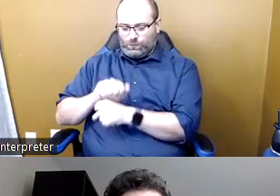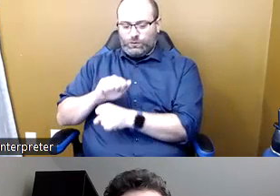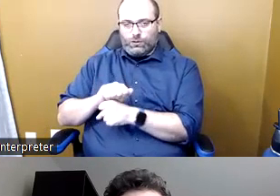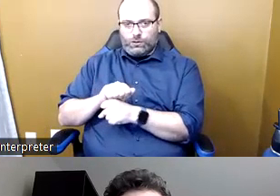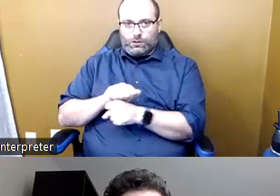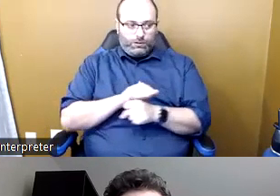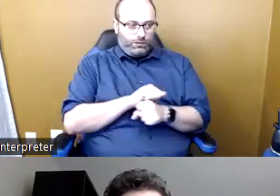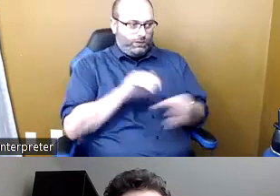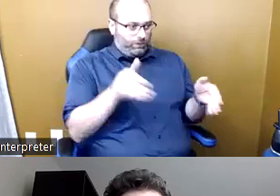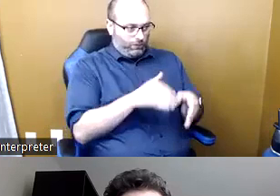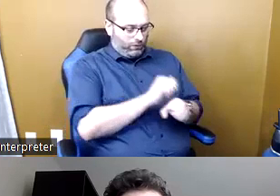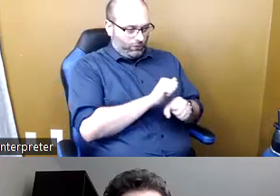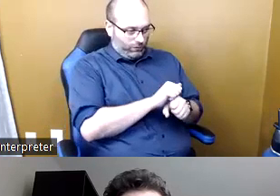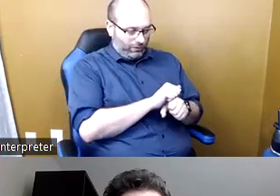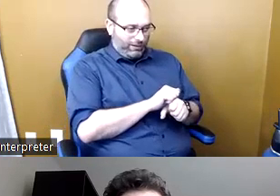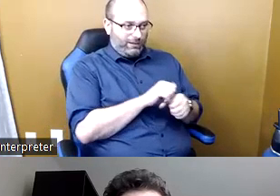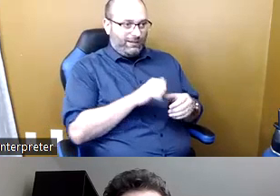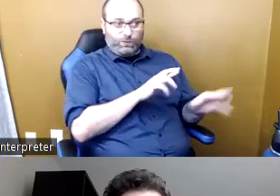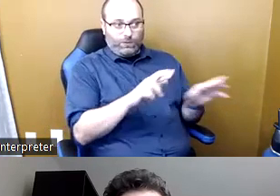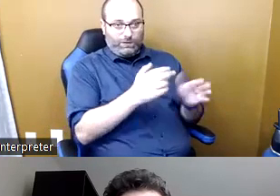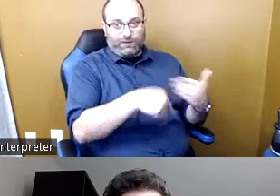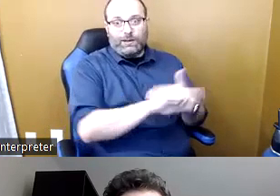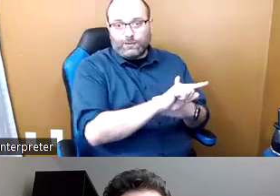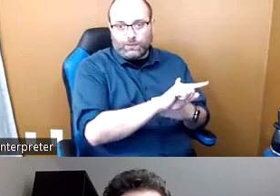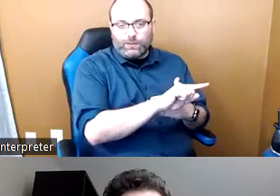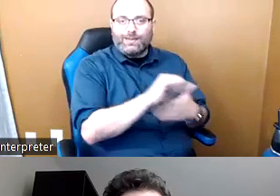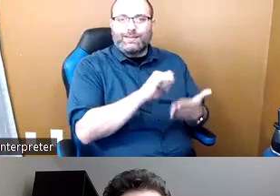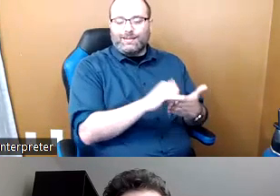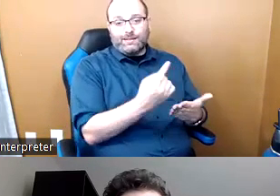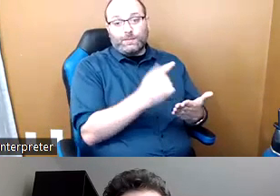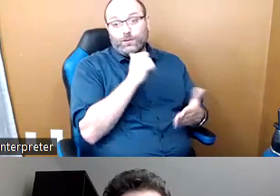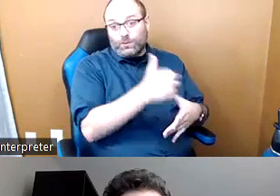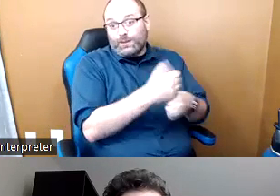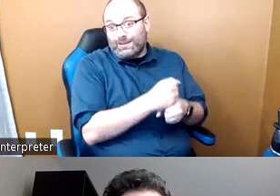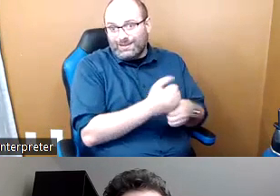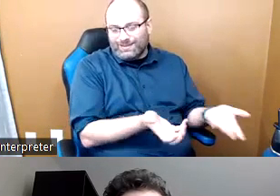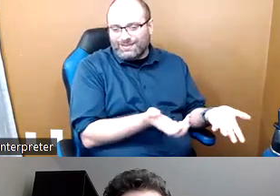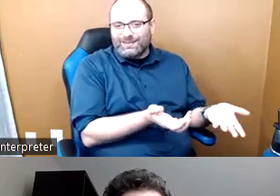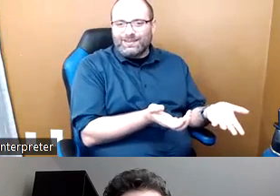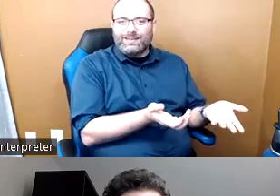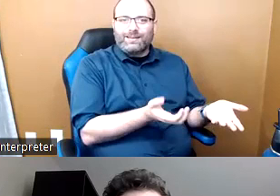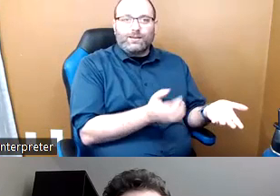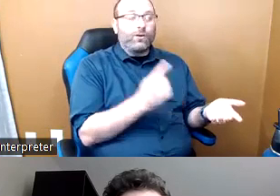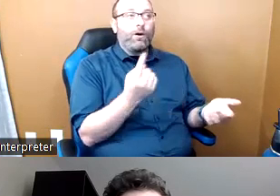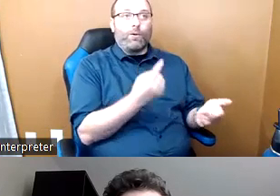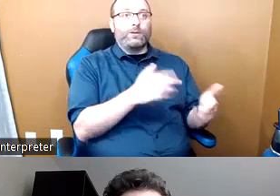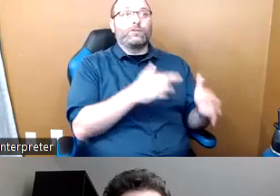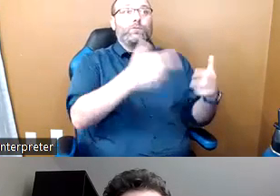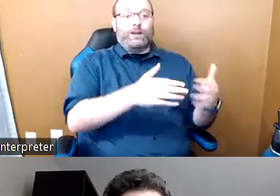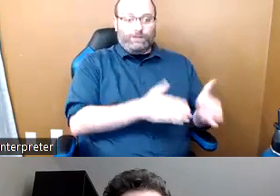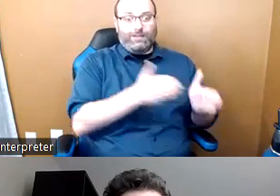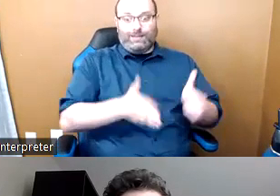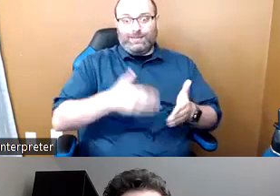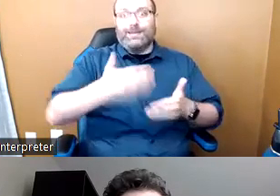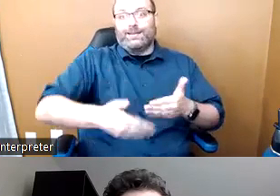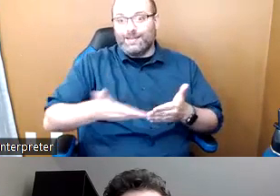getting yourself ready for the next week is something that you don't often get to, right? You're always ready for like the next thing that's coming,